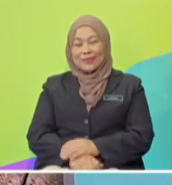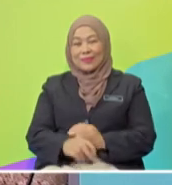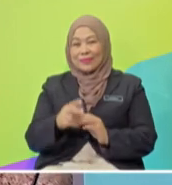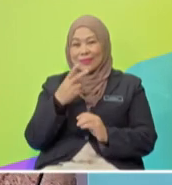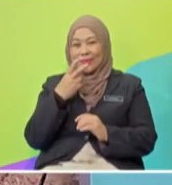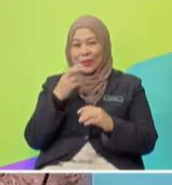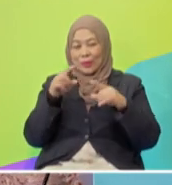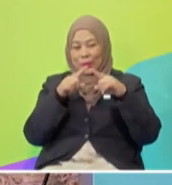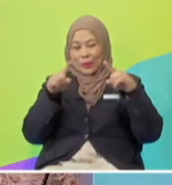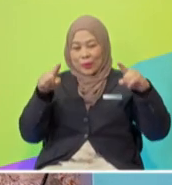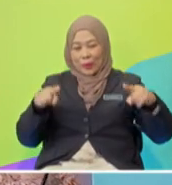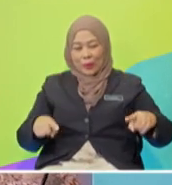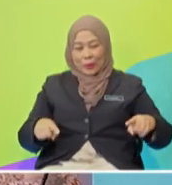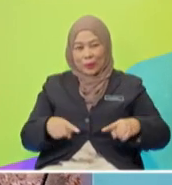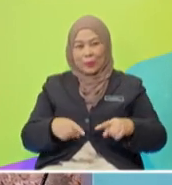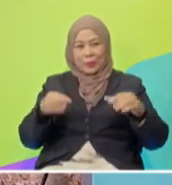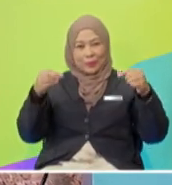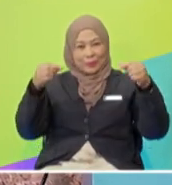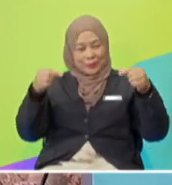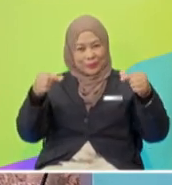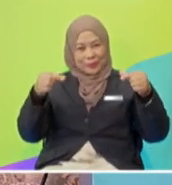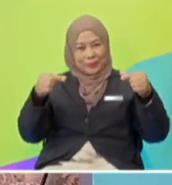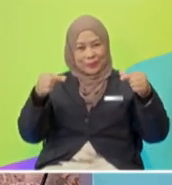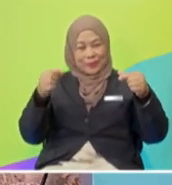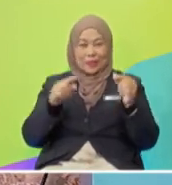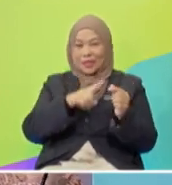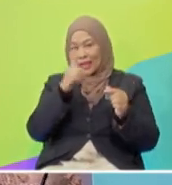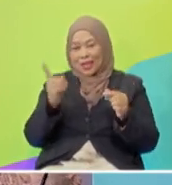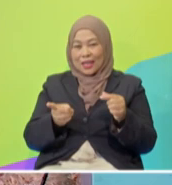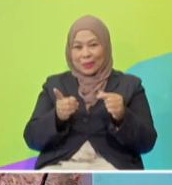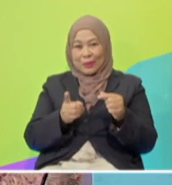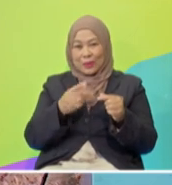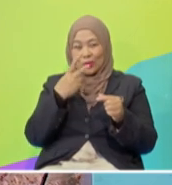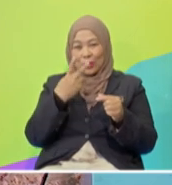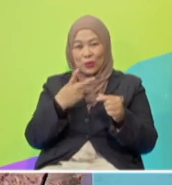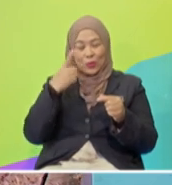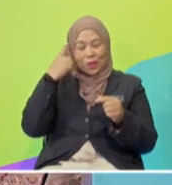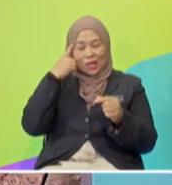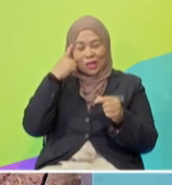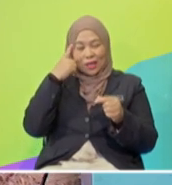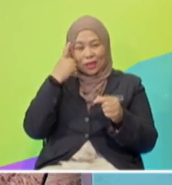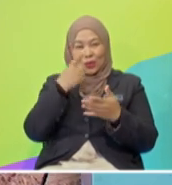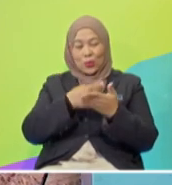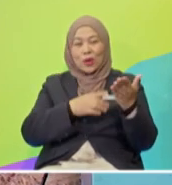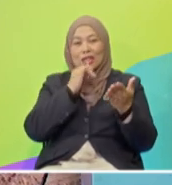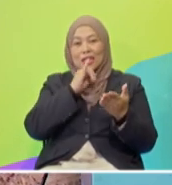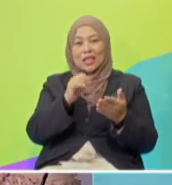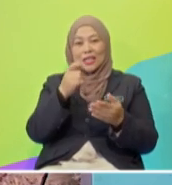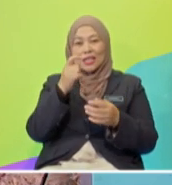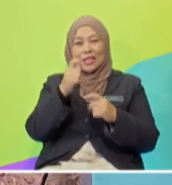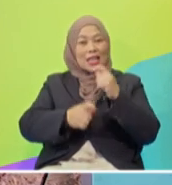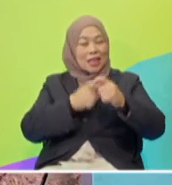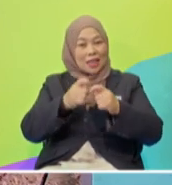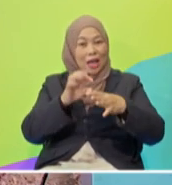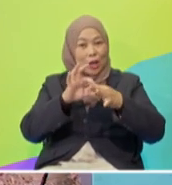won't be showing it to you. Okay. Okay? So, think. And I am thinking of a